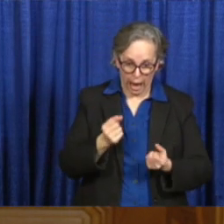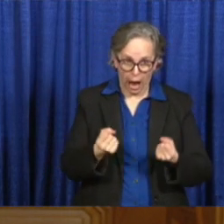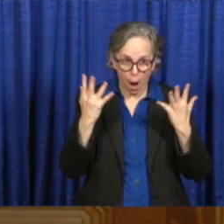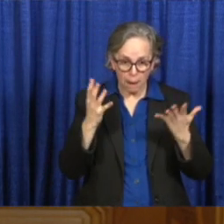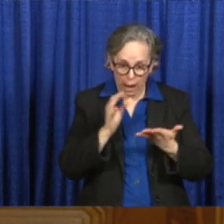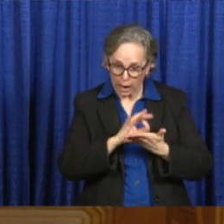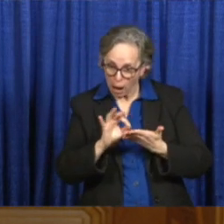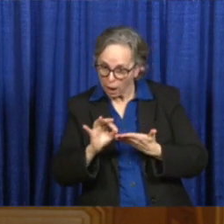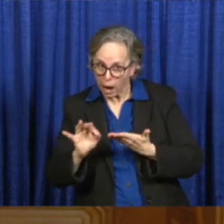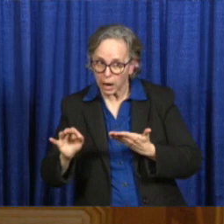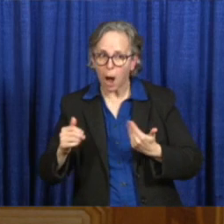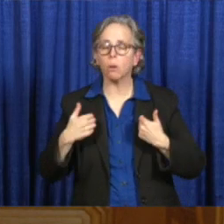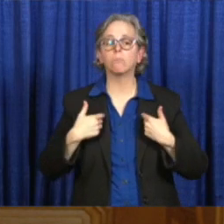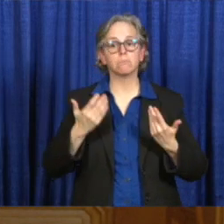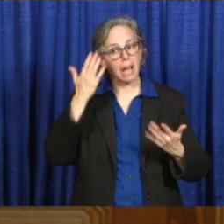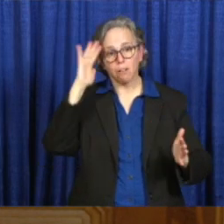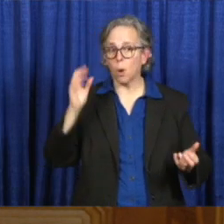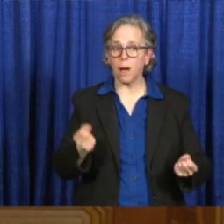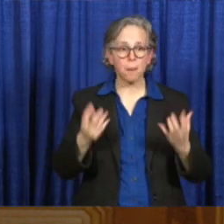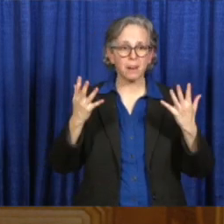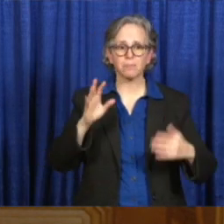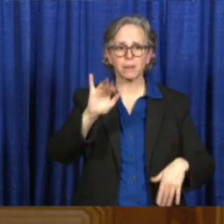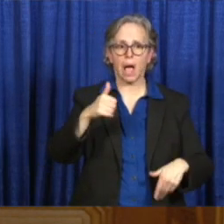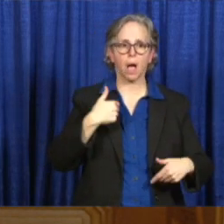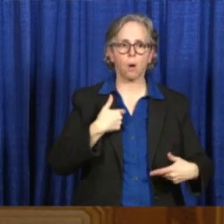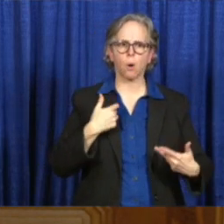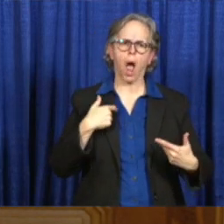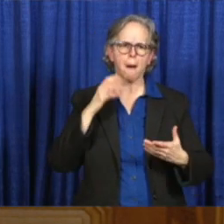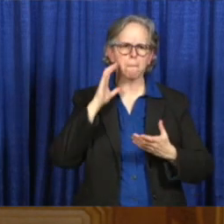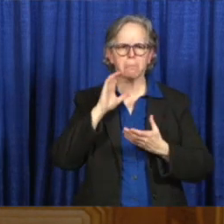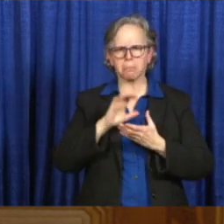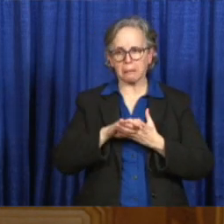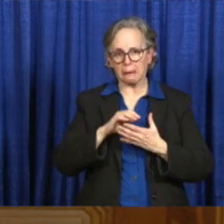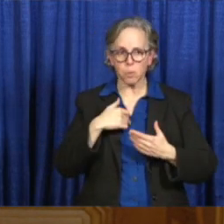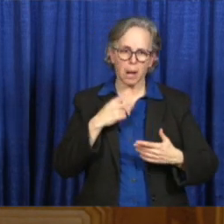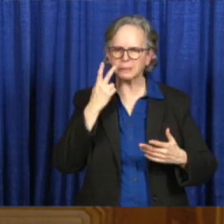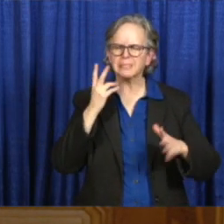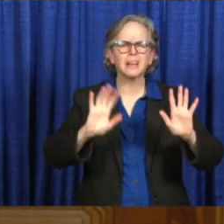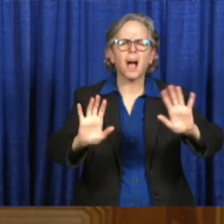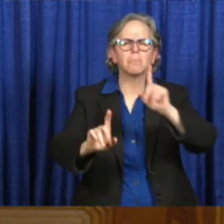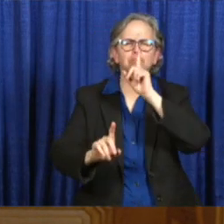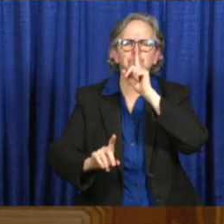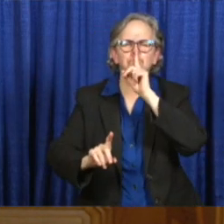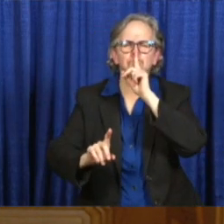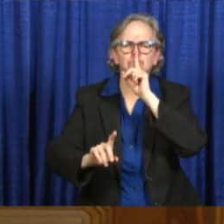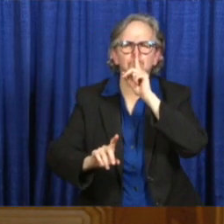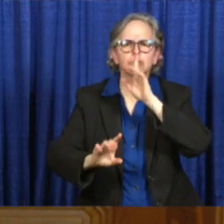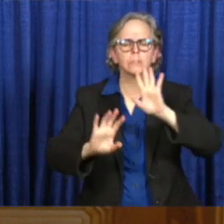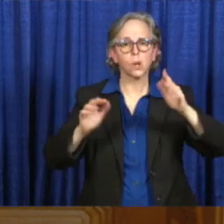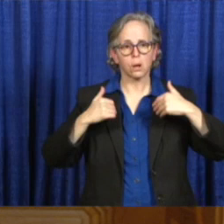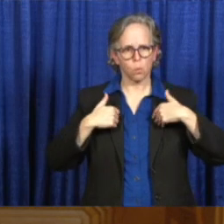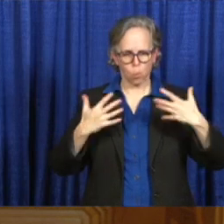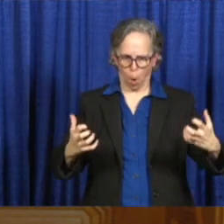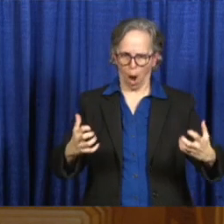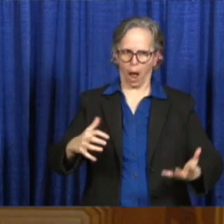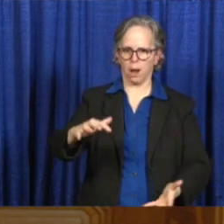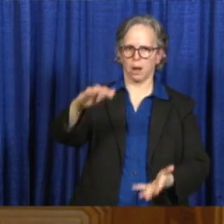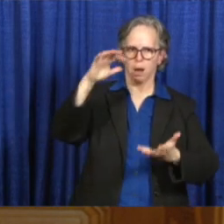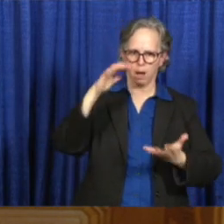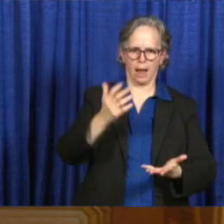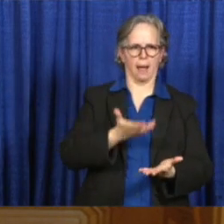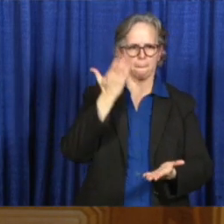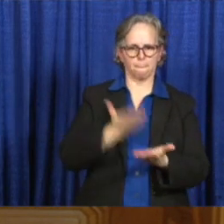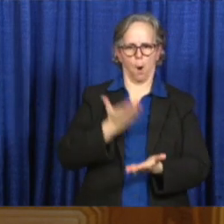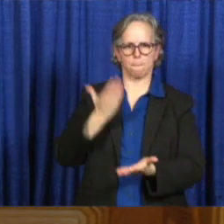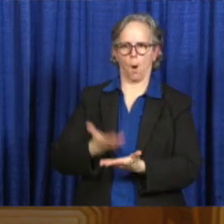I'm not saying we'll believe it when we see it, because they told us it's coming. But as far as the actual numbers, we're going to have to wait until we start seeing those, and